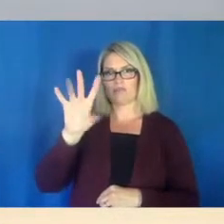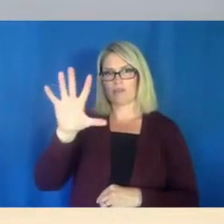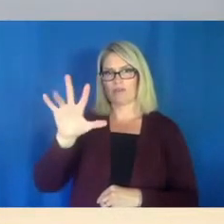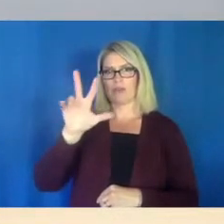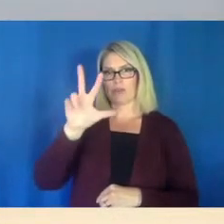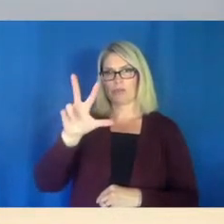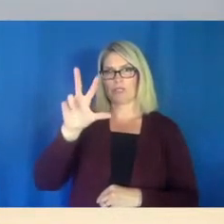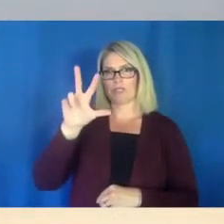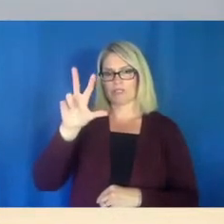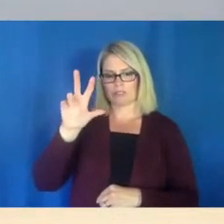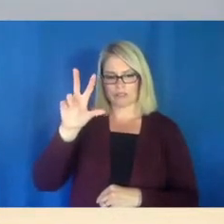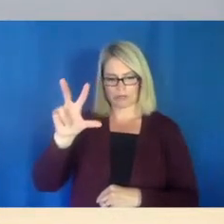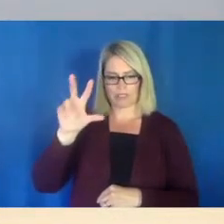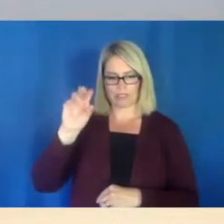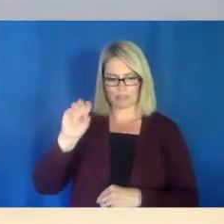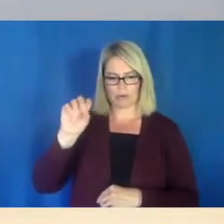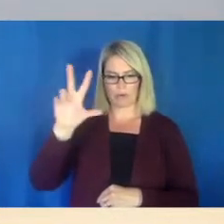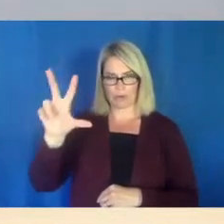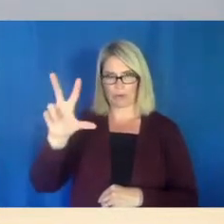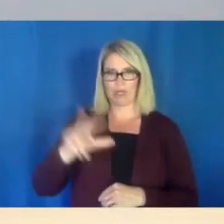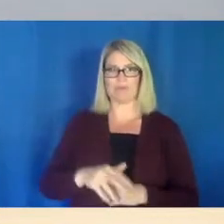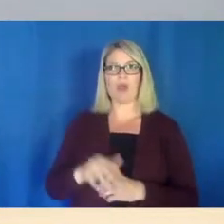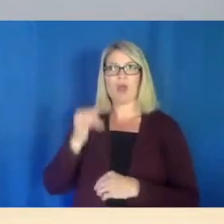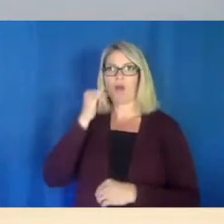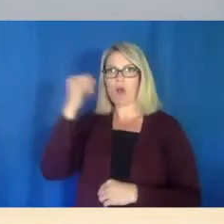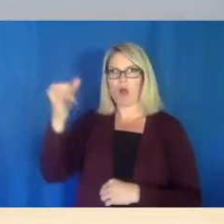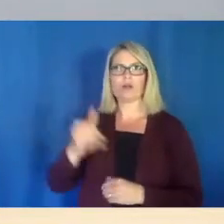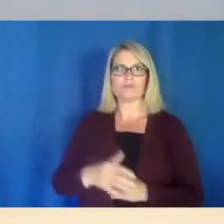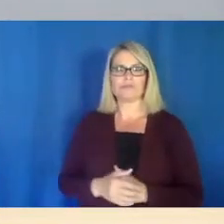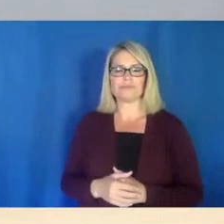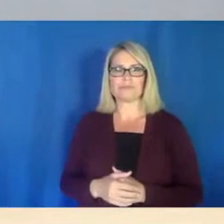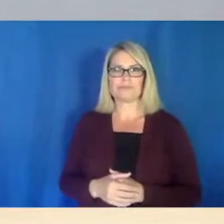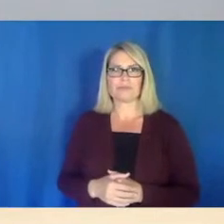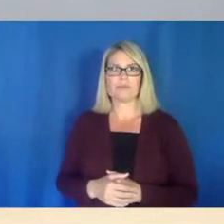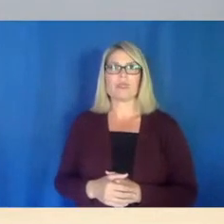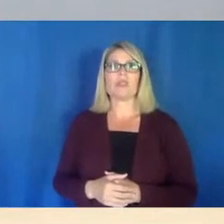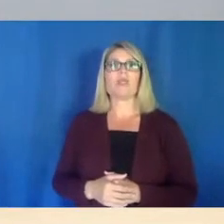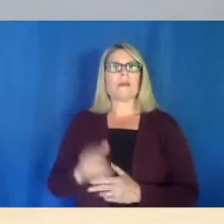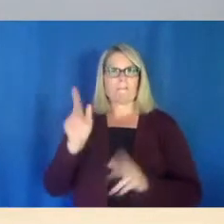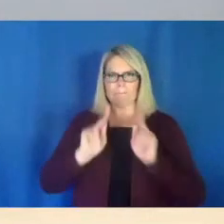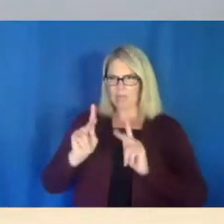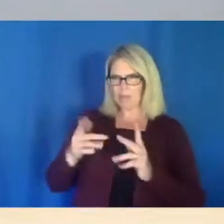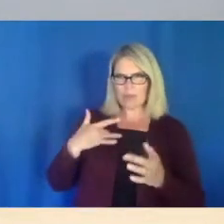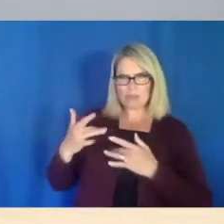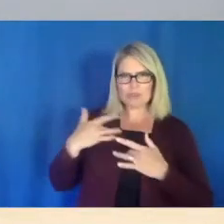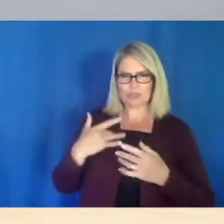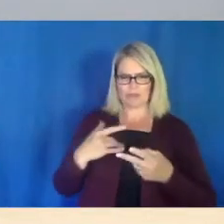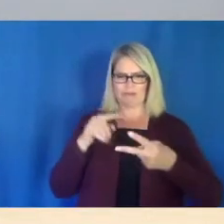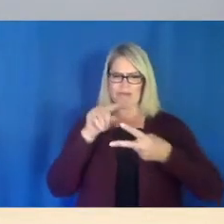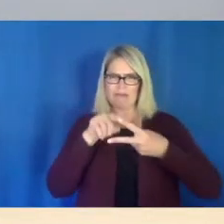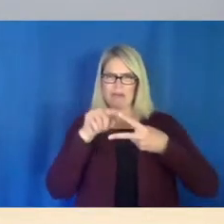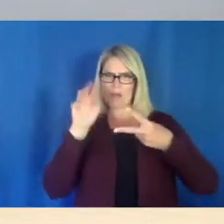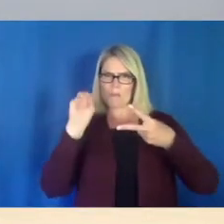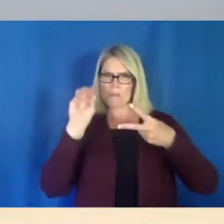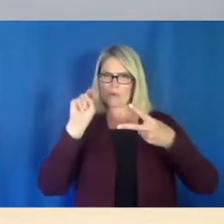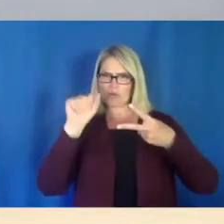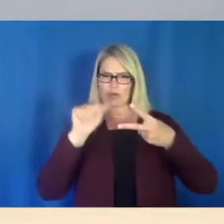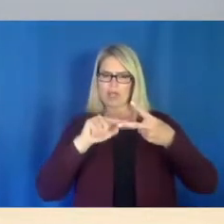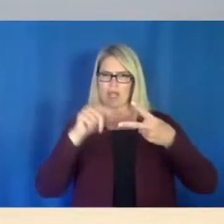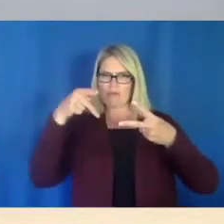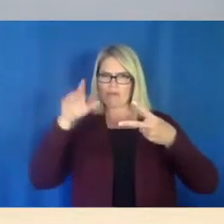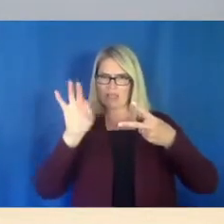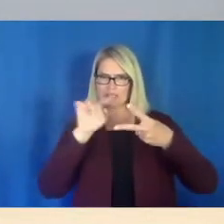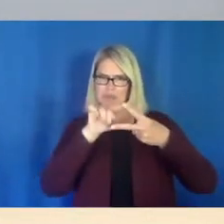1-844-975-3303. We've had some questions regarding the interchangeability of Moderna and Pfizer vaccines. These are